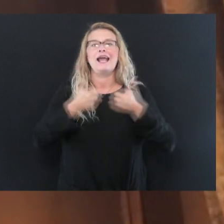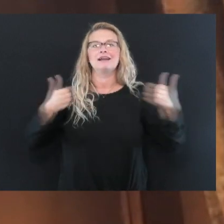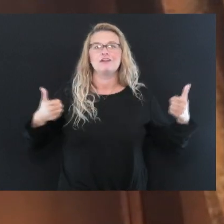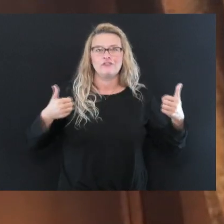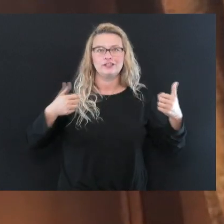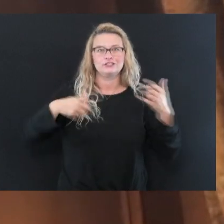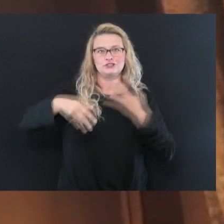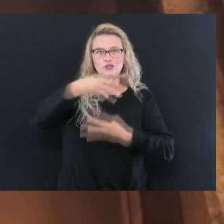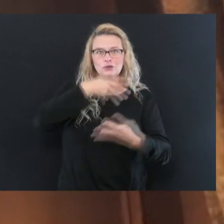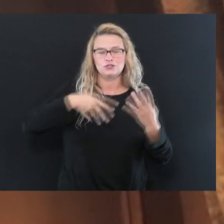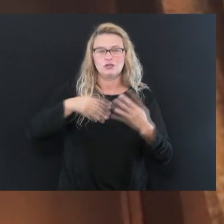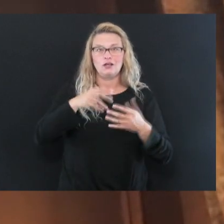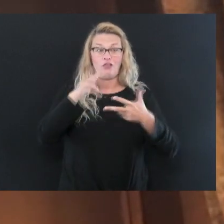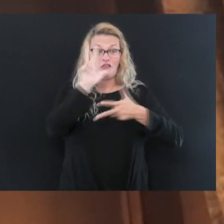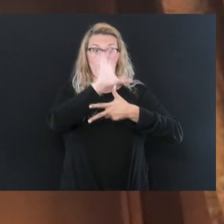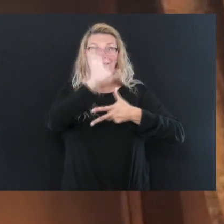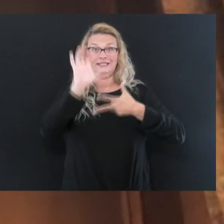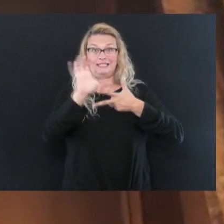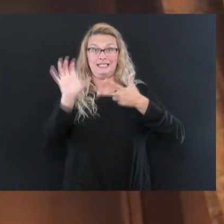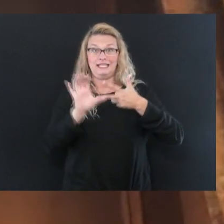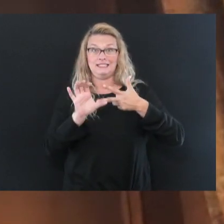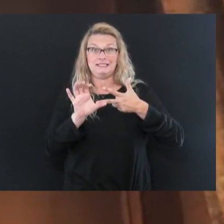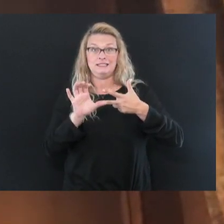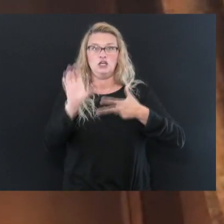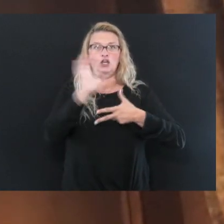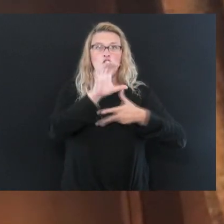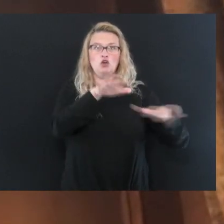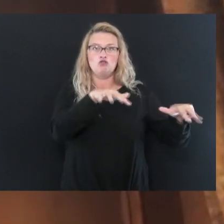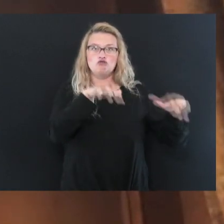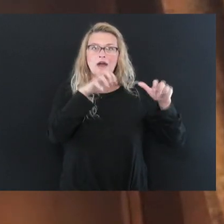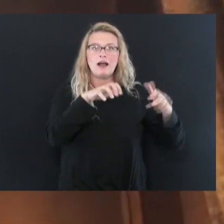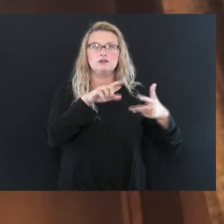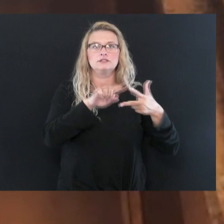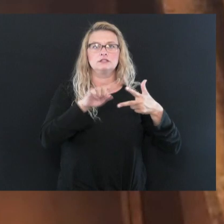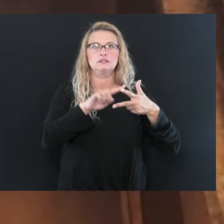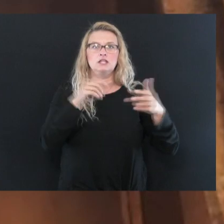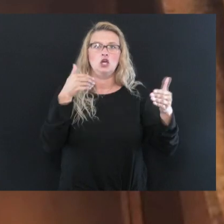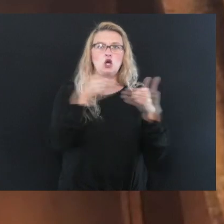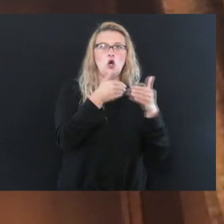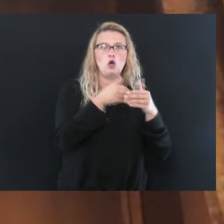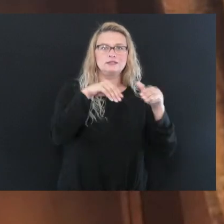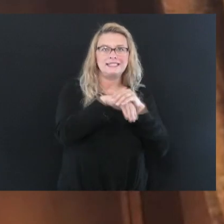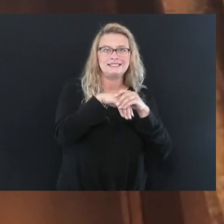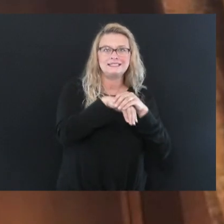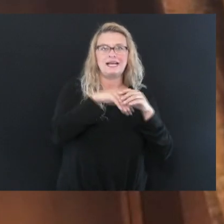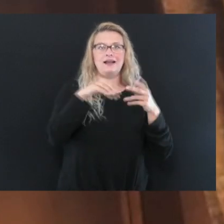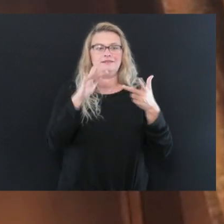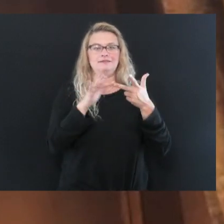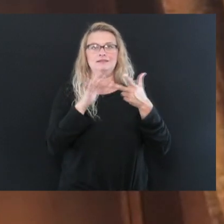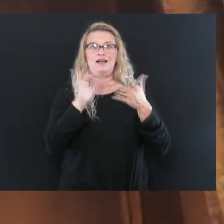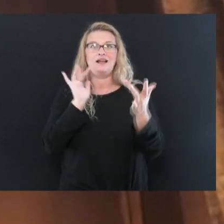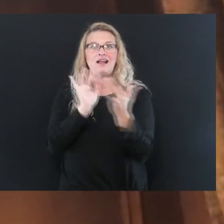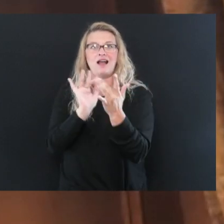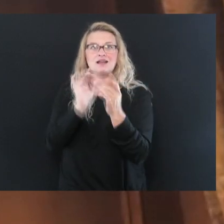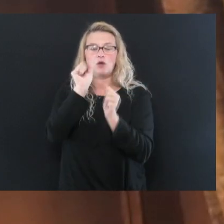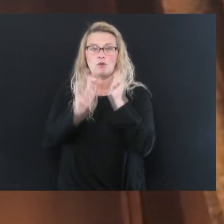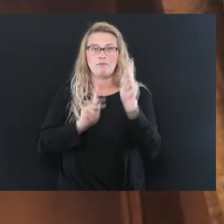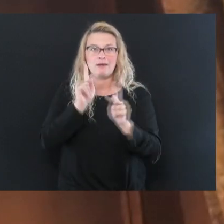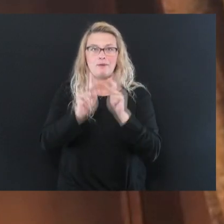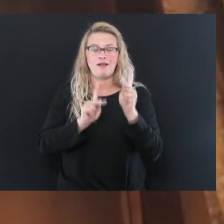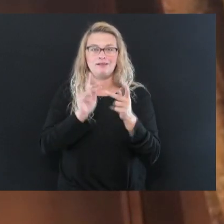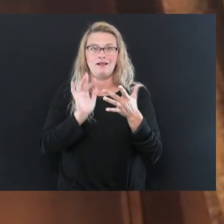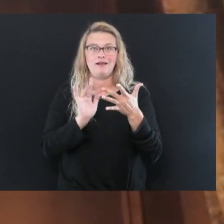those 3 C's if you can. Crowds, closed indoor spaces, constant contact, 15 minutes or